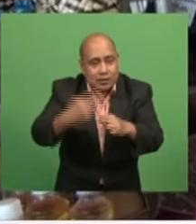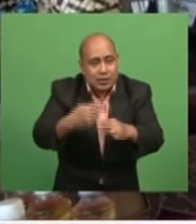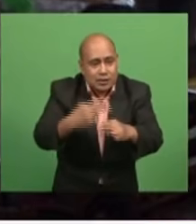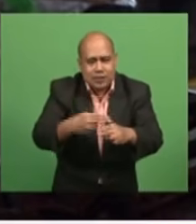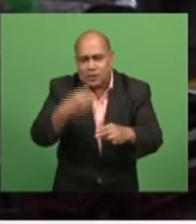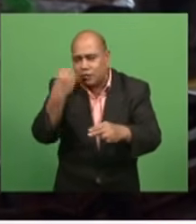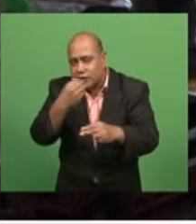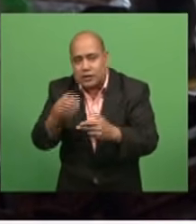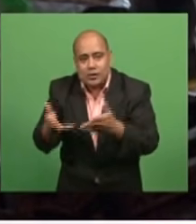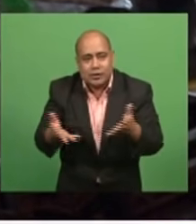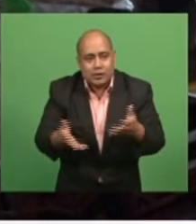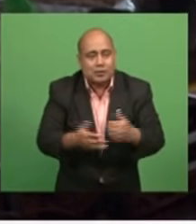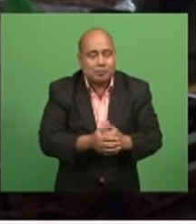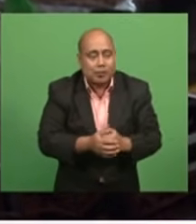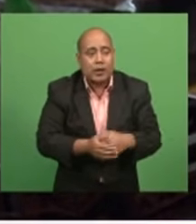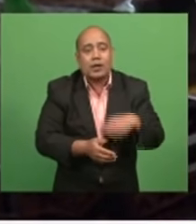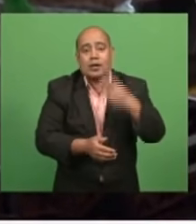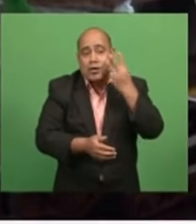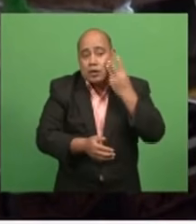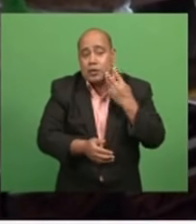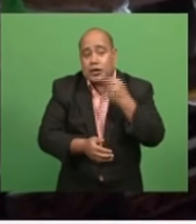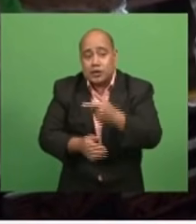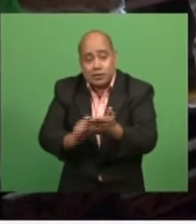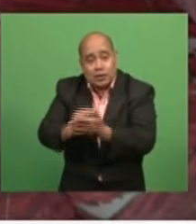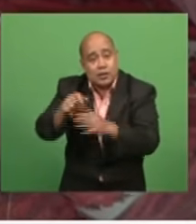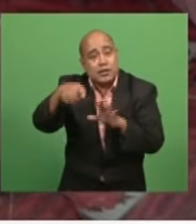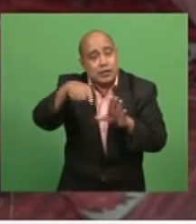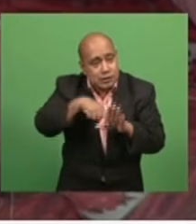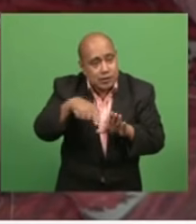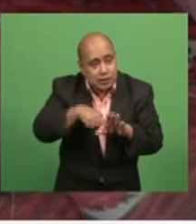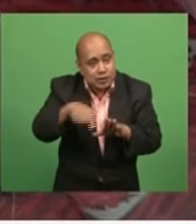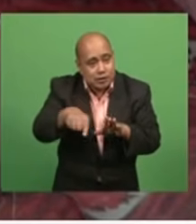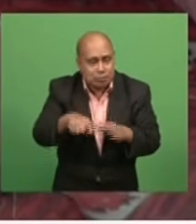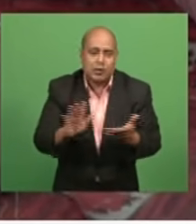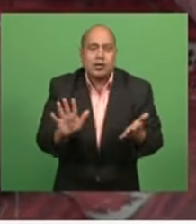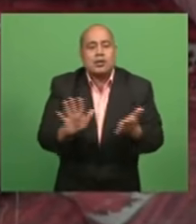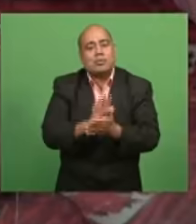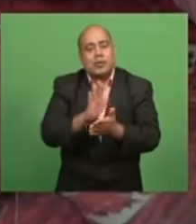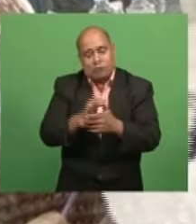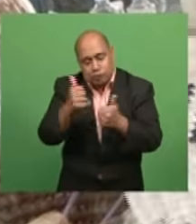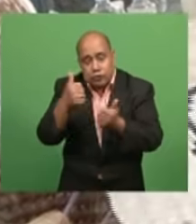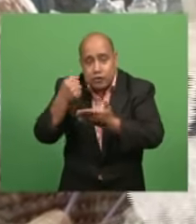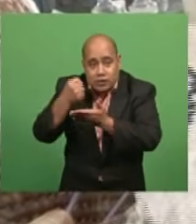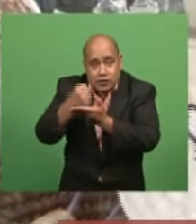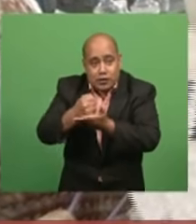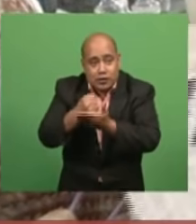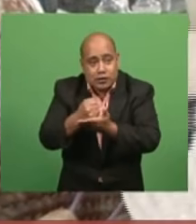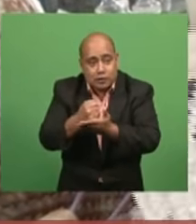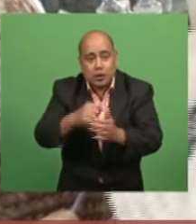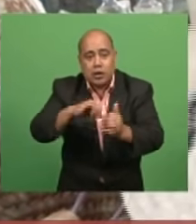inside the market, says he's pleased with the support from the Suva City Council during this difficult time.